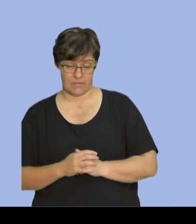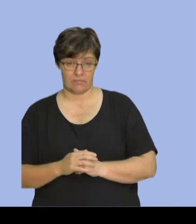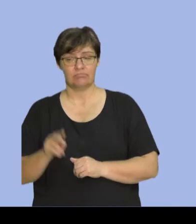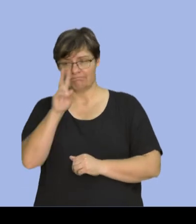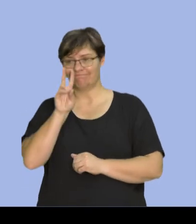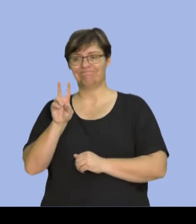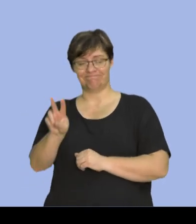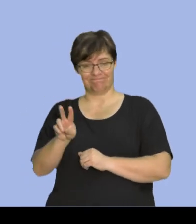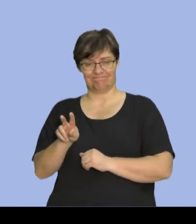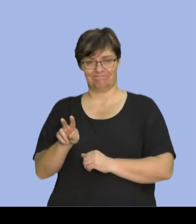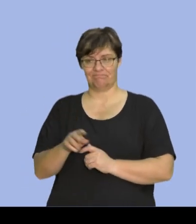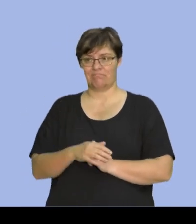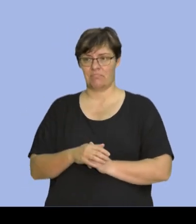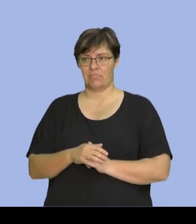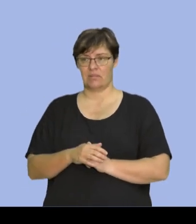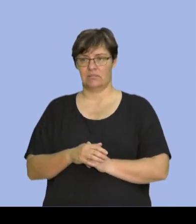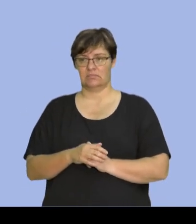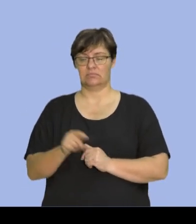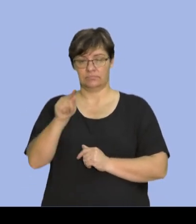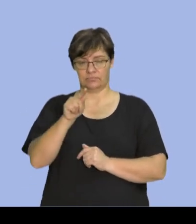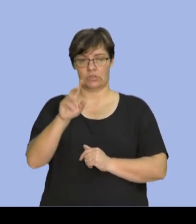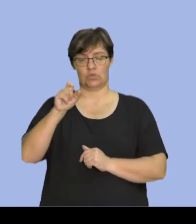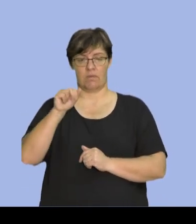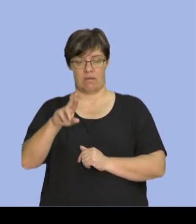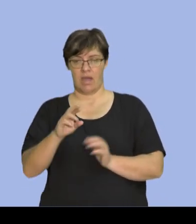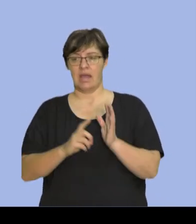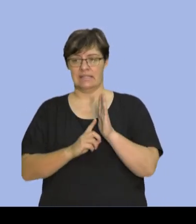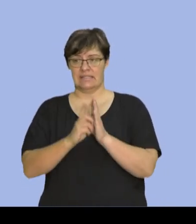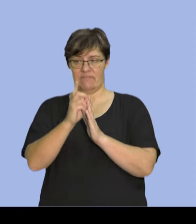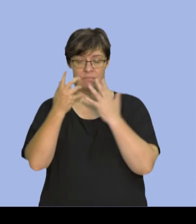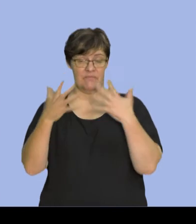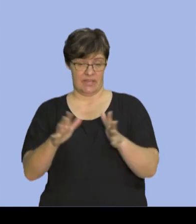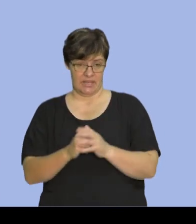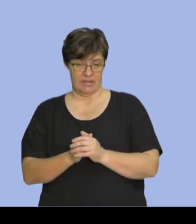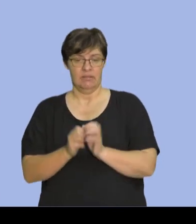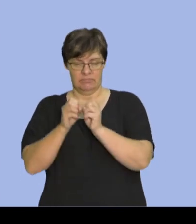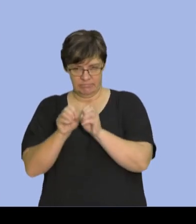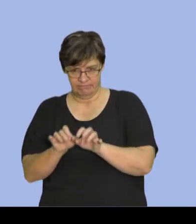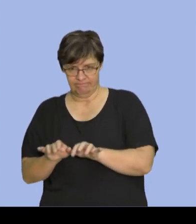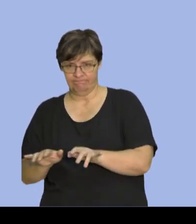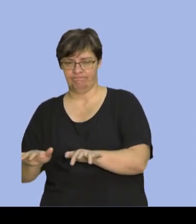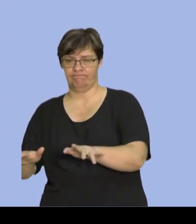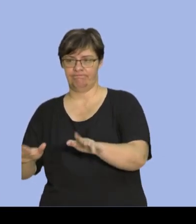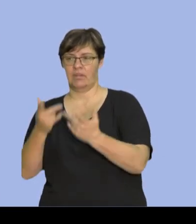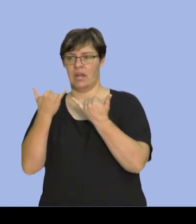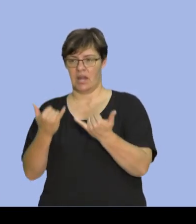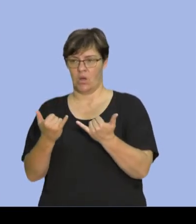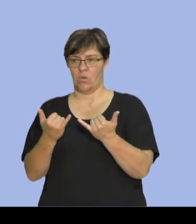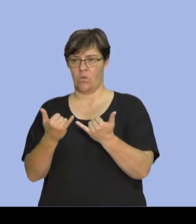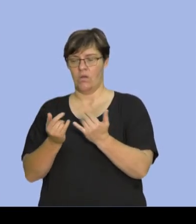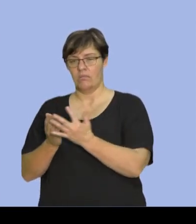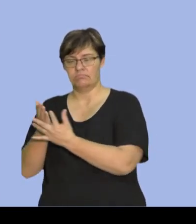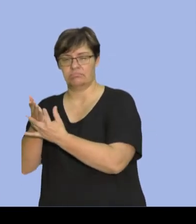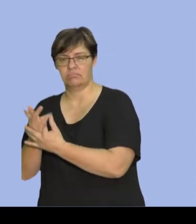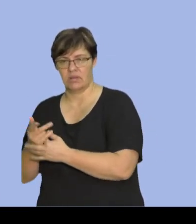we clearly see how this tumor has developed and has spread and has now